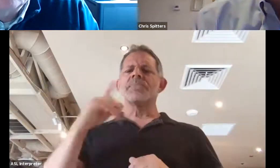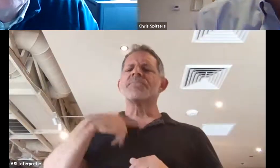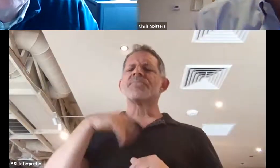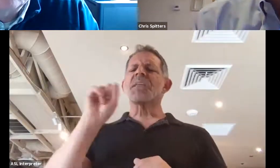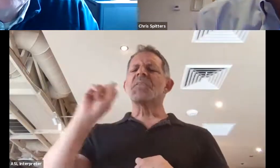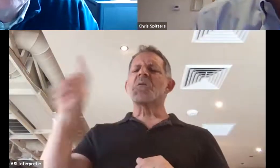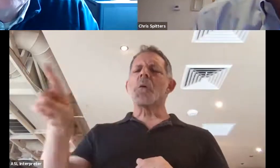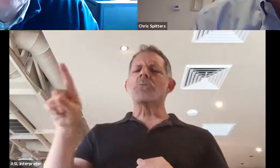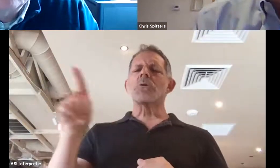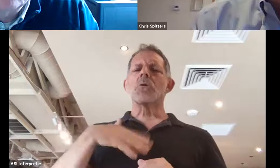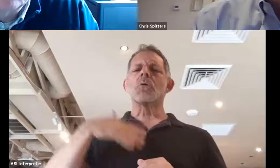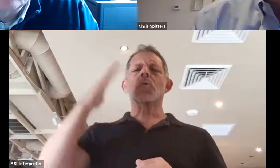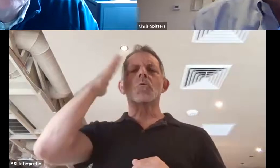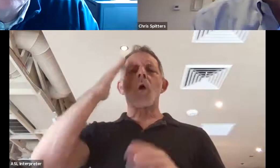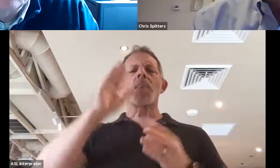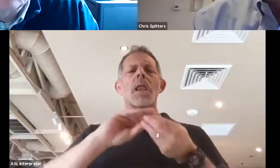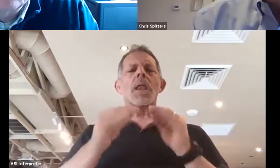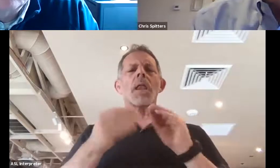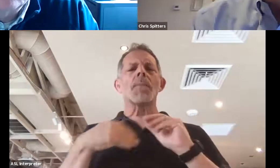the